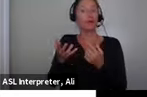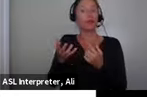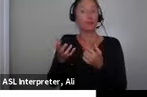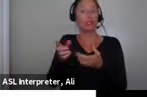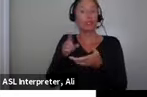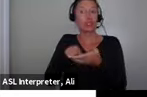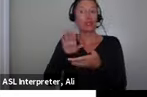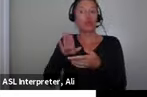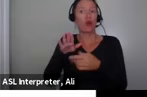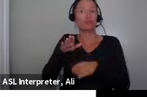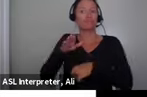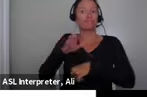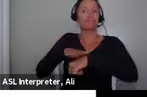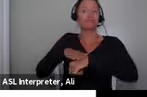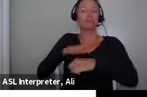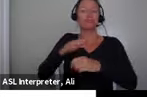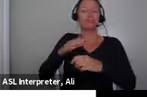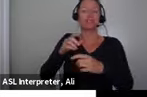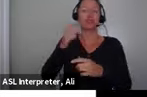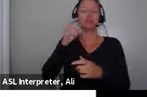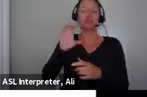mailers.